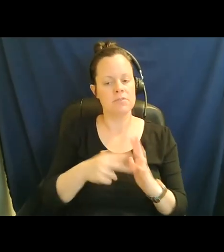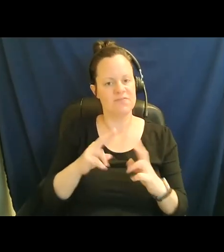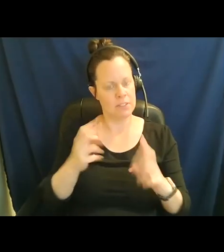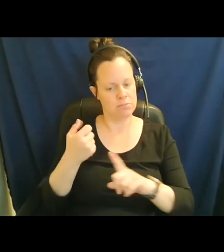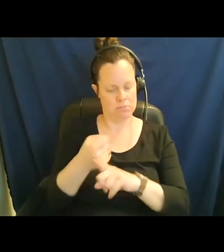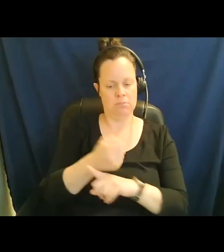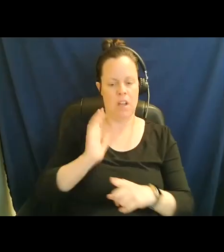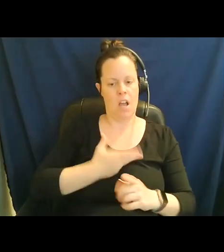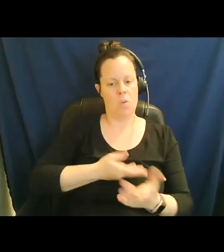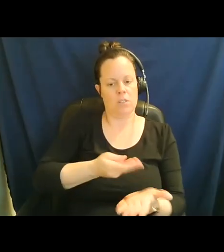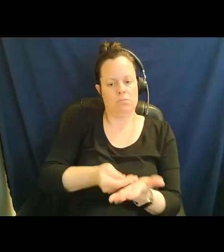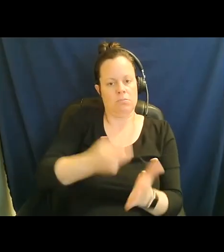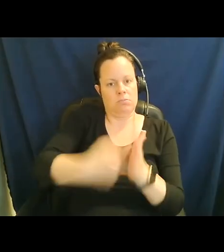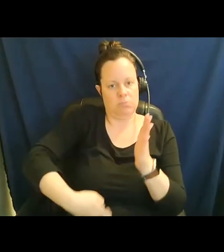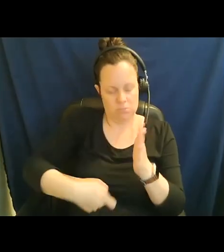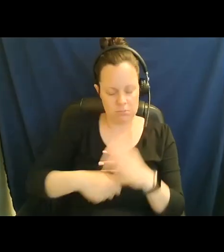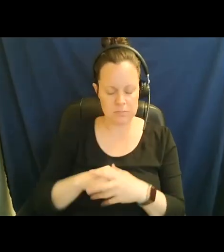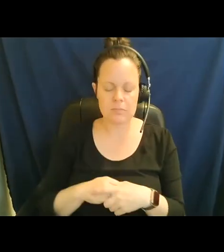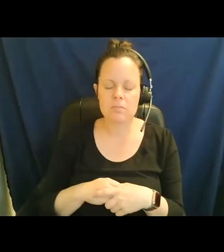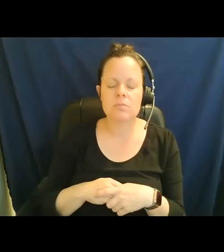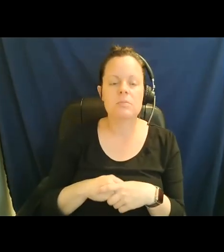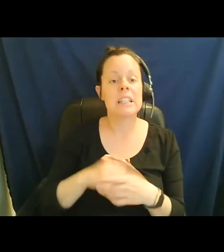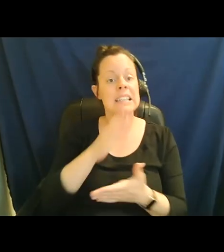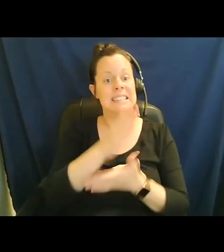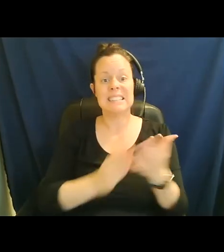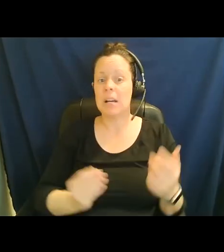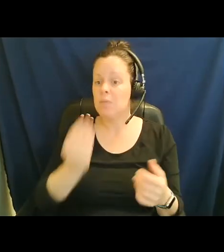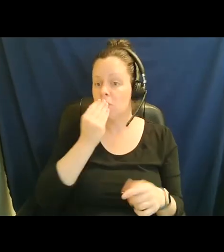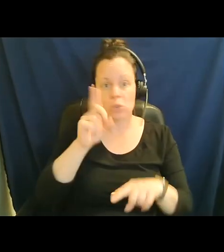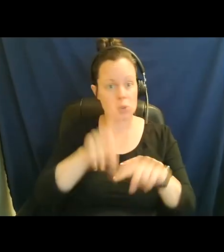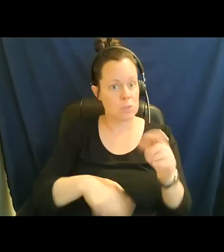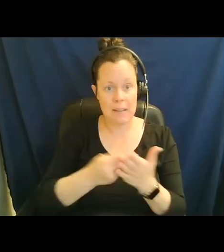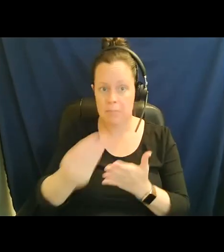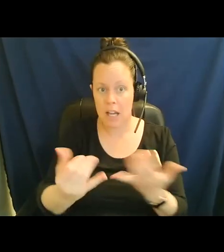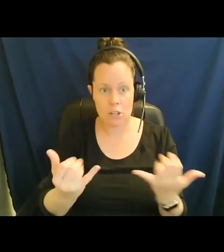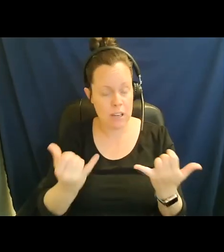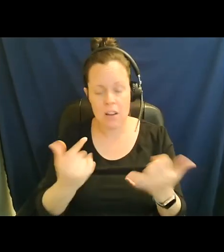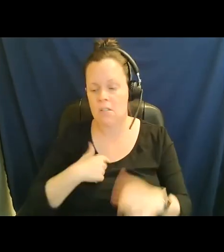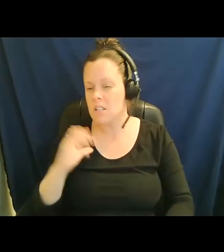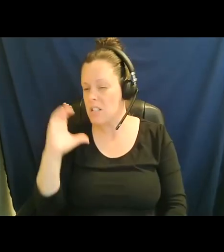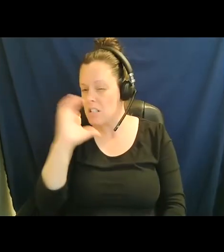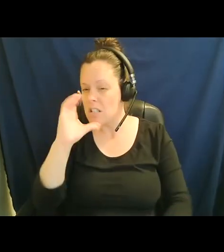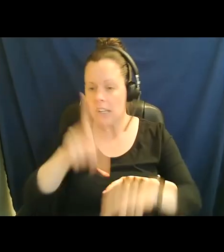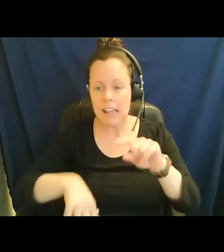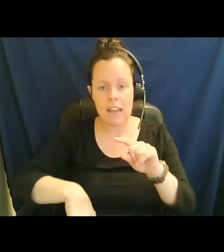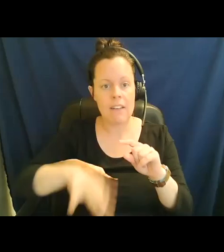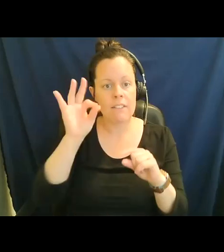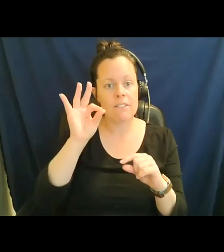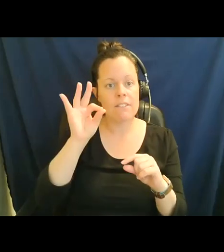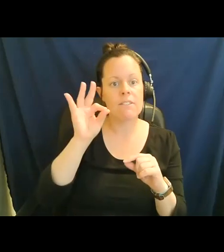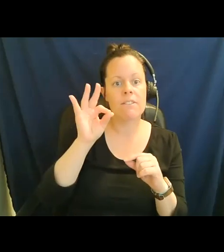expenses. Lastly, there are some foods you can't even buy right now. I can't find shelf-stable